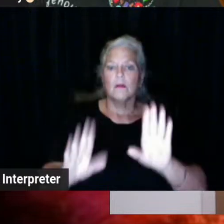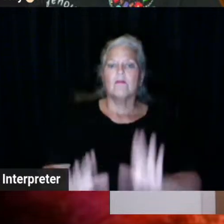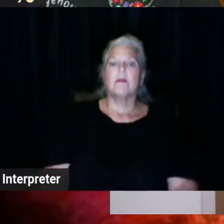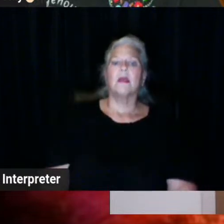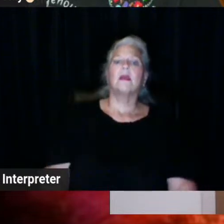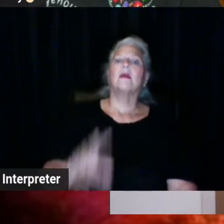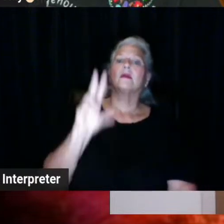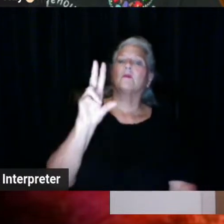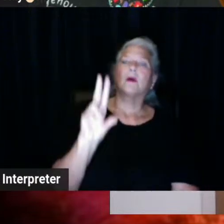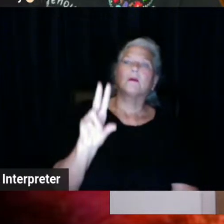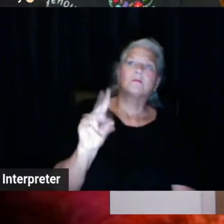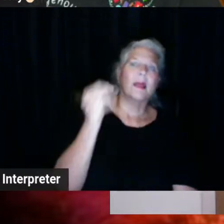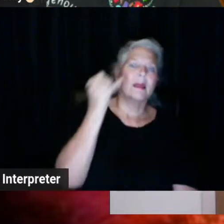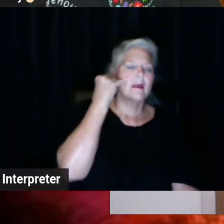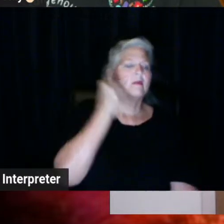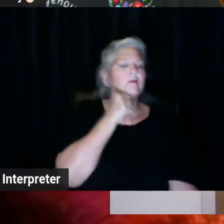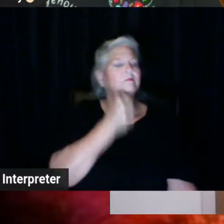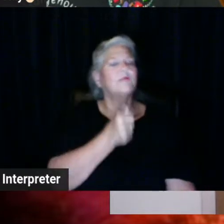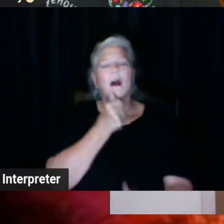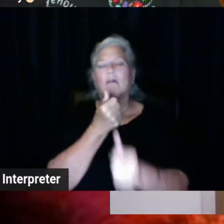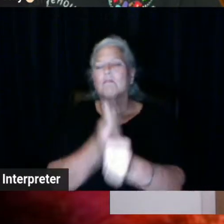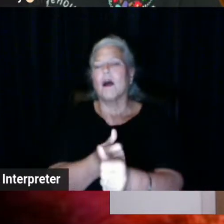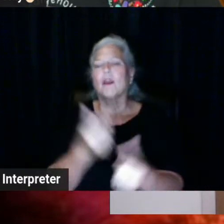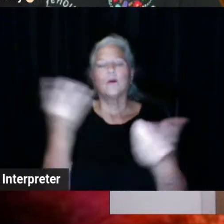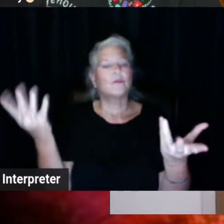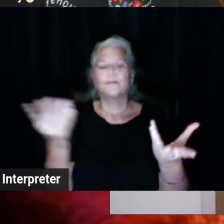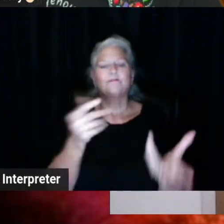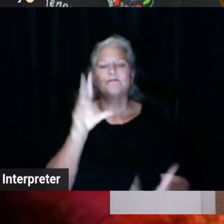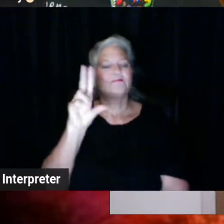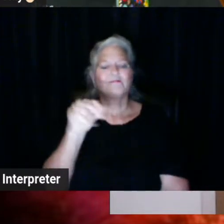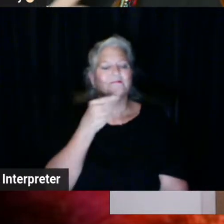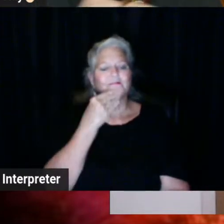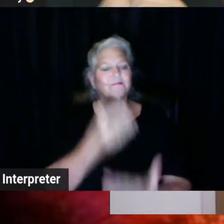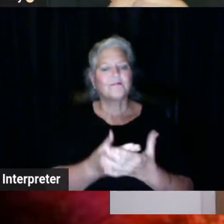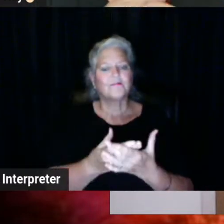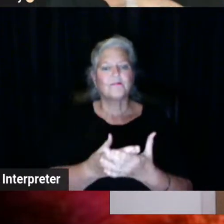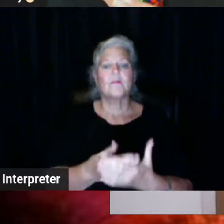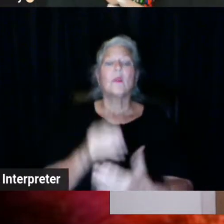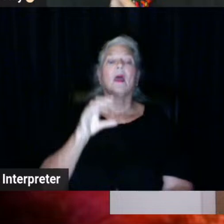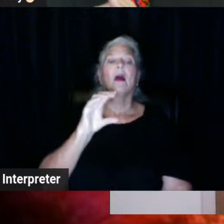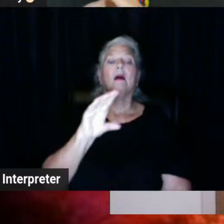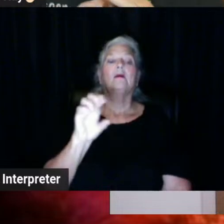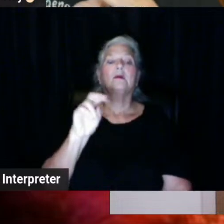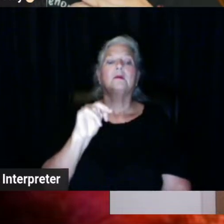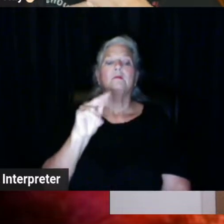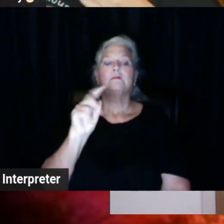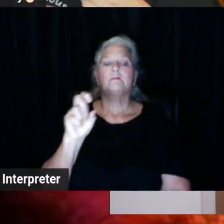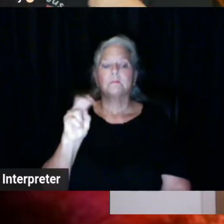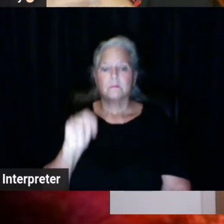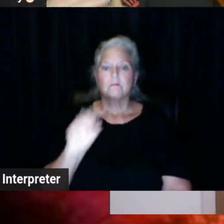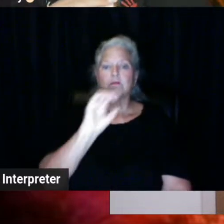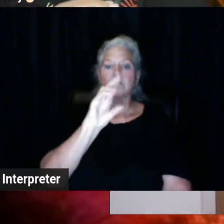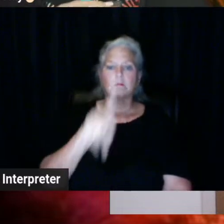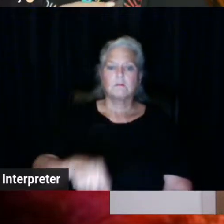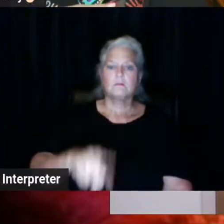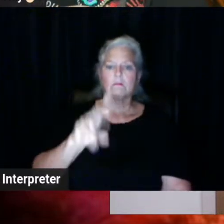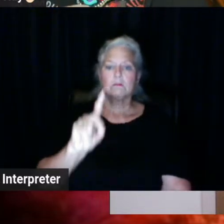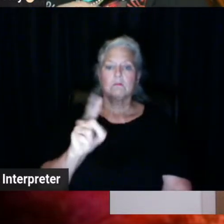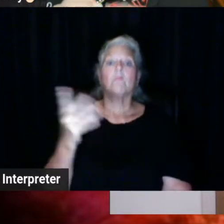do better next time. That just doesn't cut it. The Canton Police Department and this town is facing countless and costly lawsuits as a